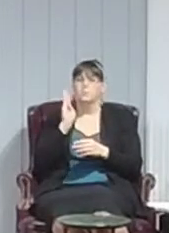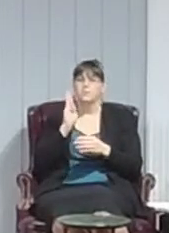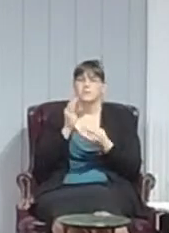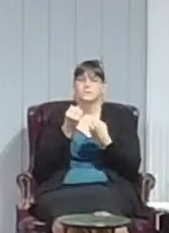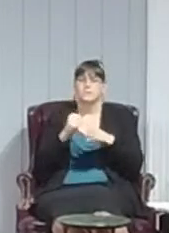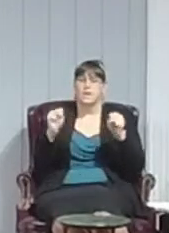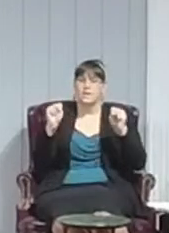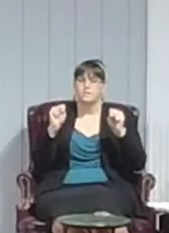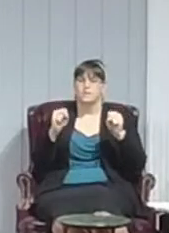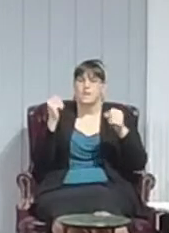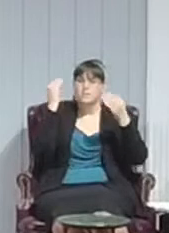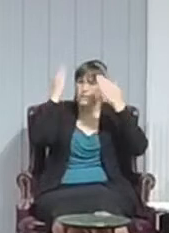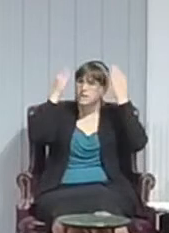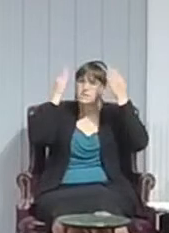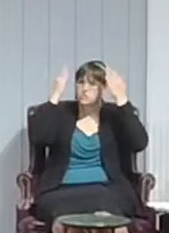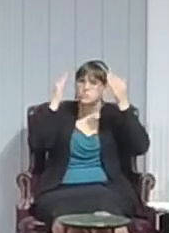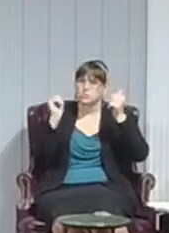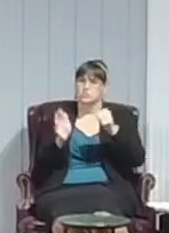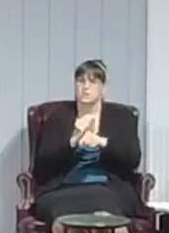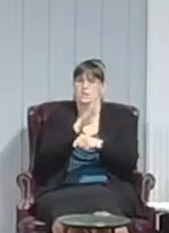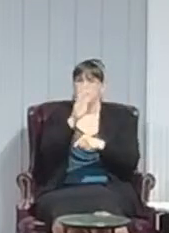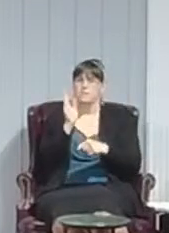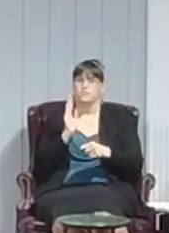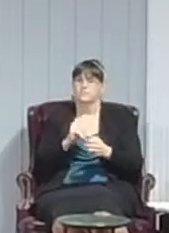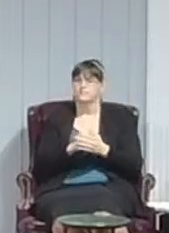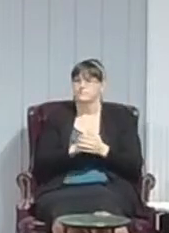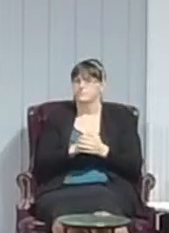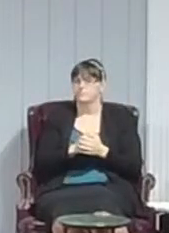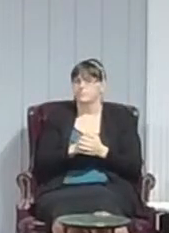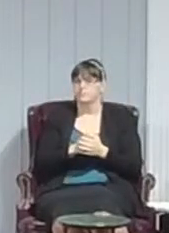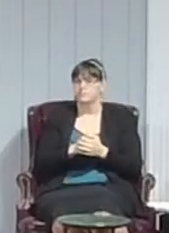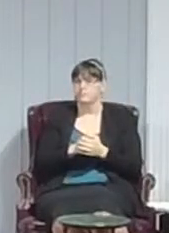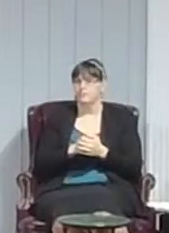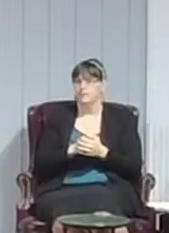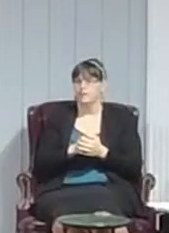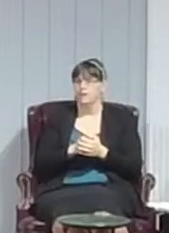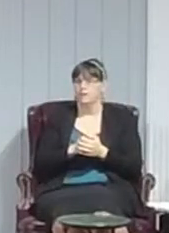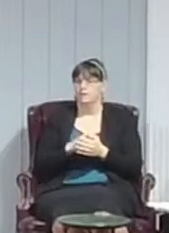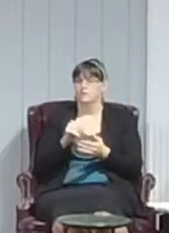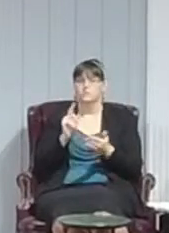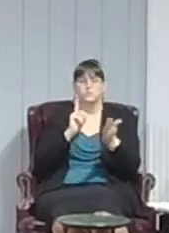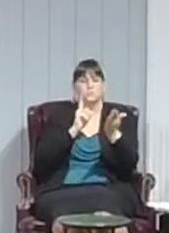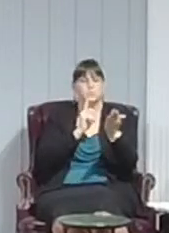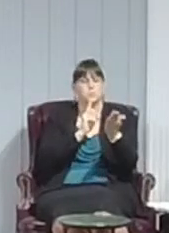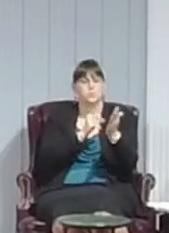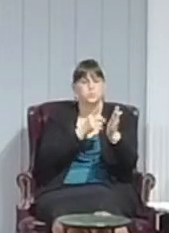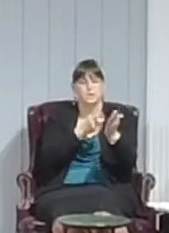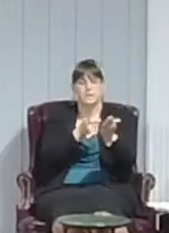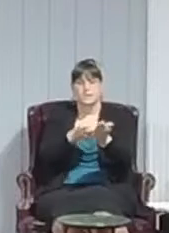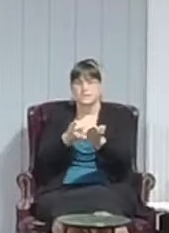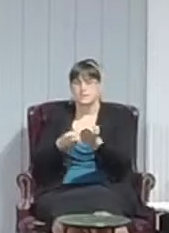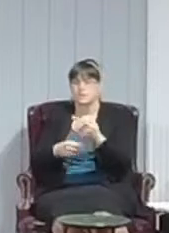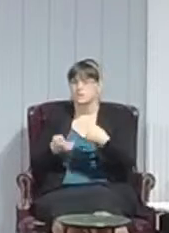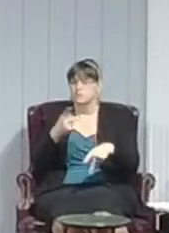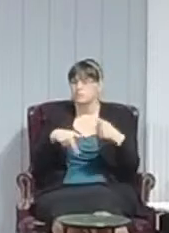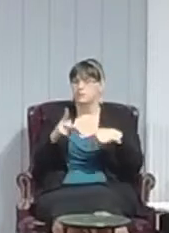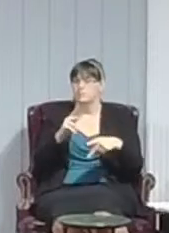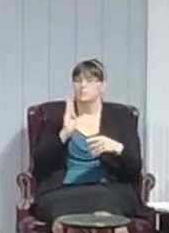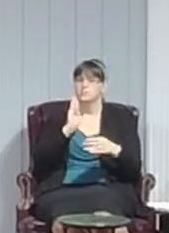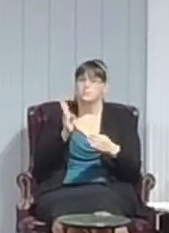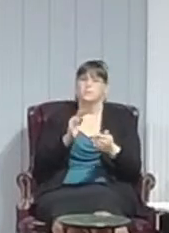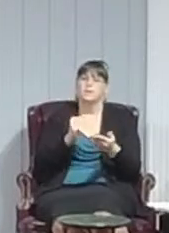Be concerned enough to pray for them to be saved. And be concerned enough to witness to people to be saved. And be concerned for